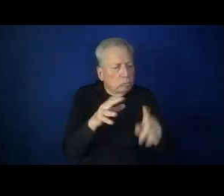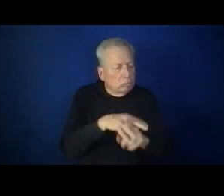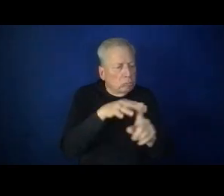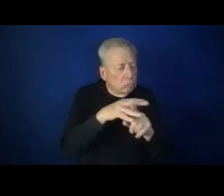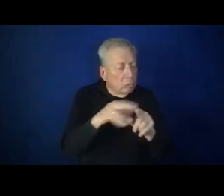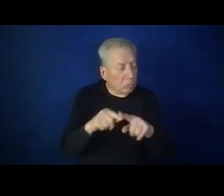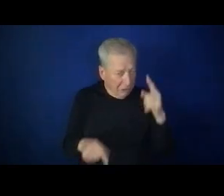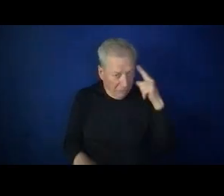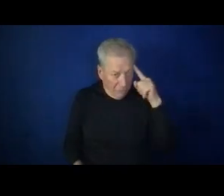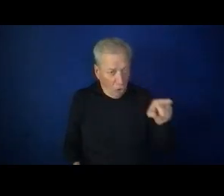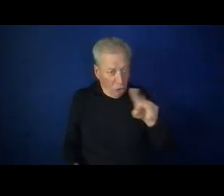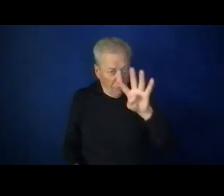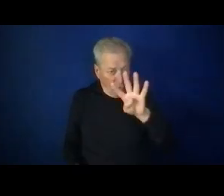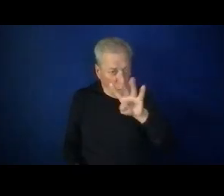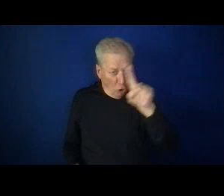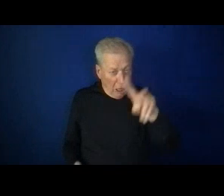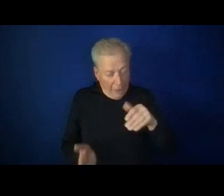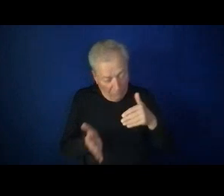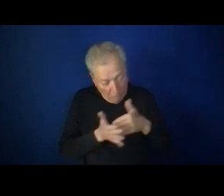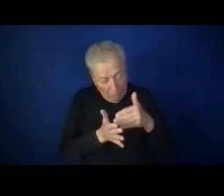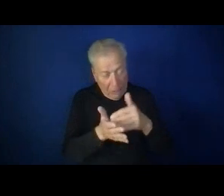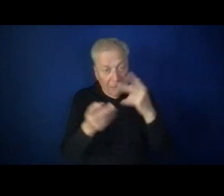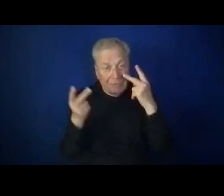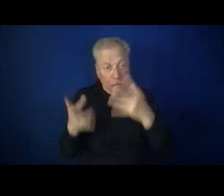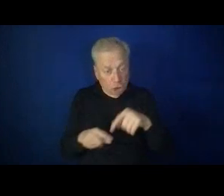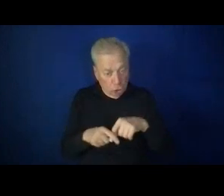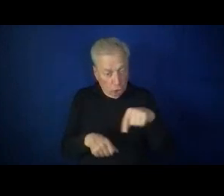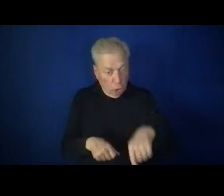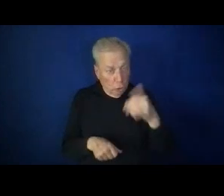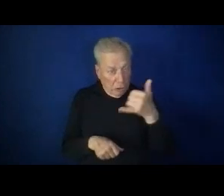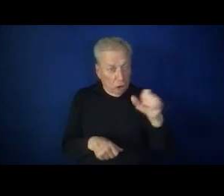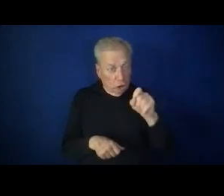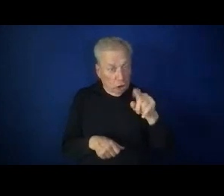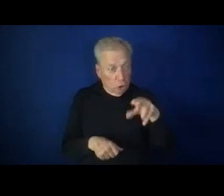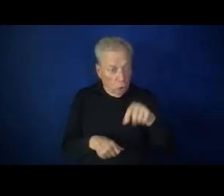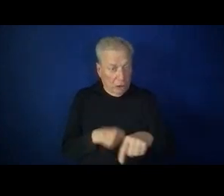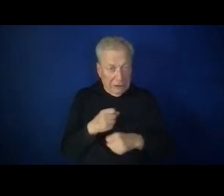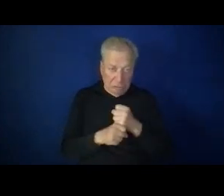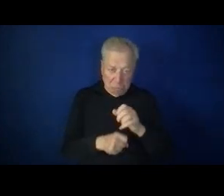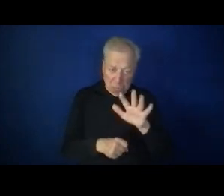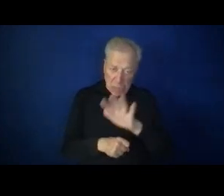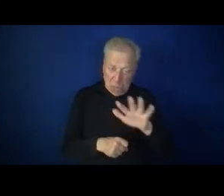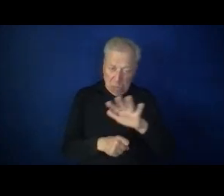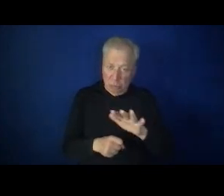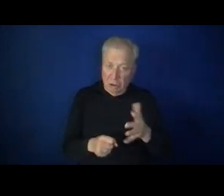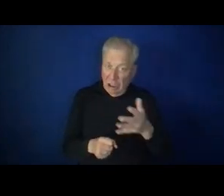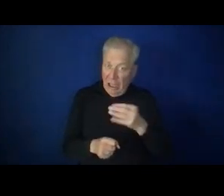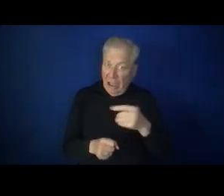4.5 million visitors that will likely come to Yellowstone this year, thereabouts, but we